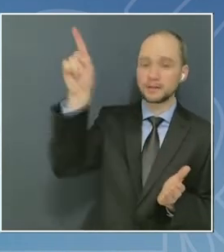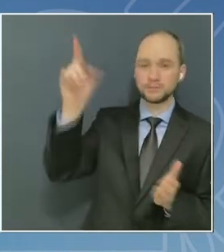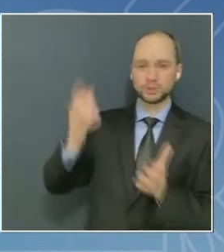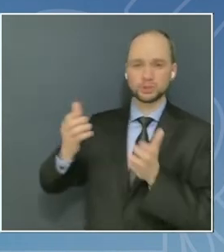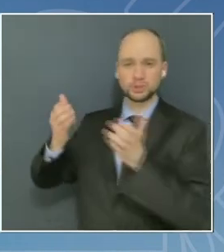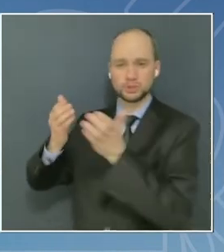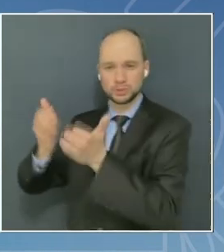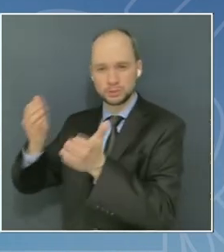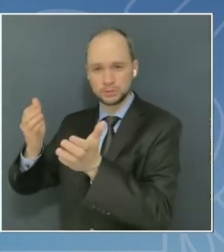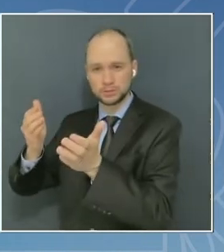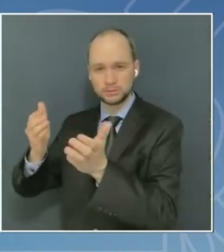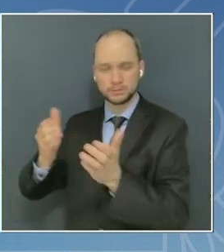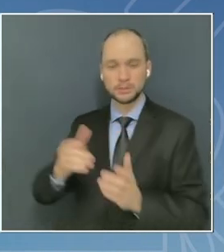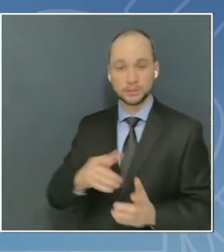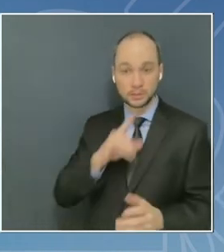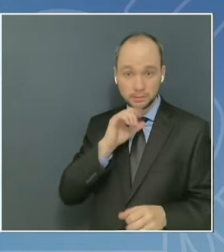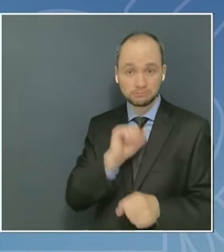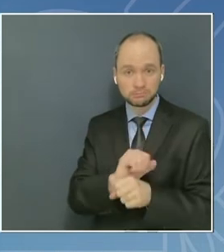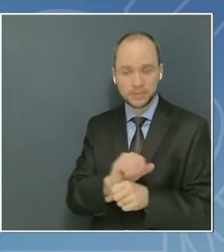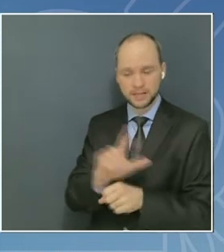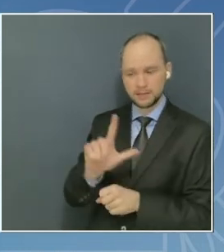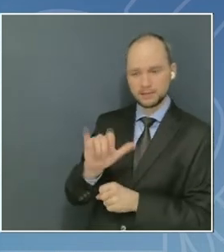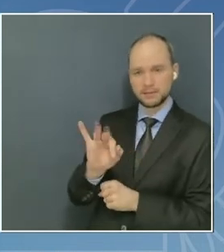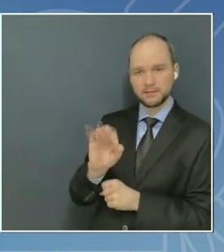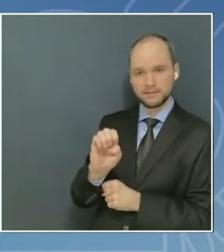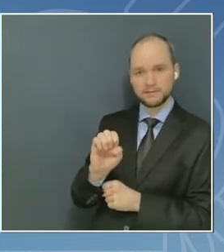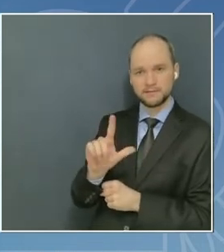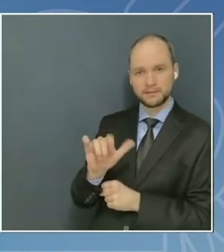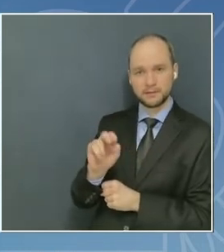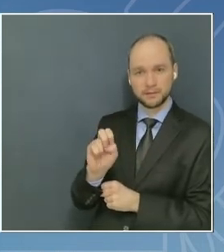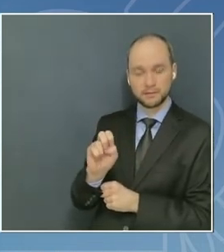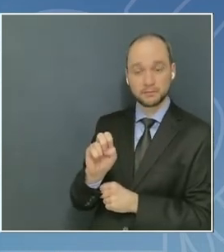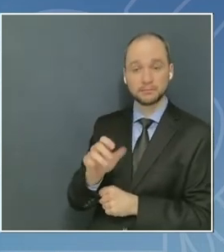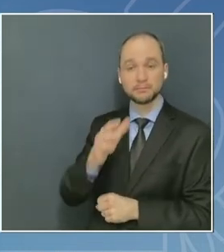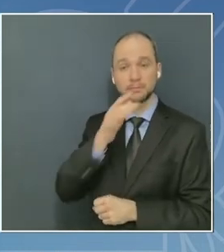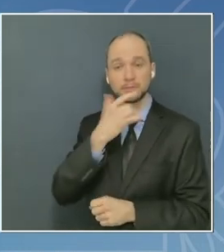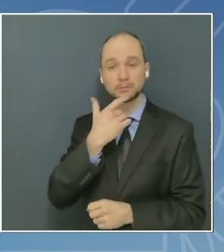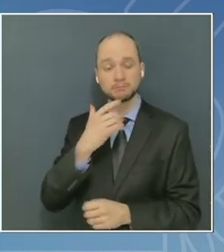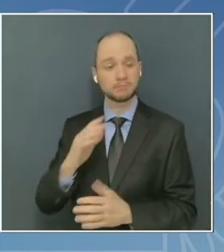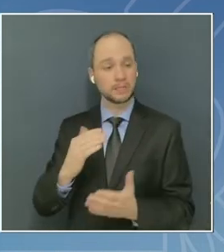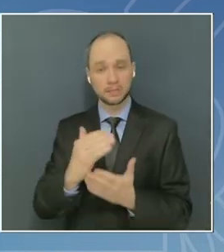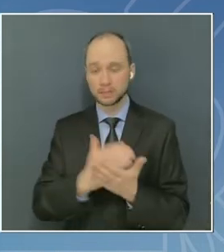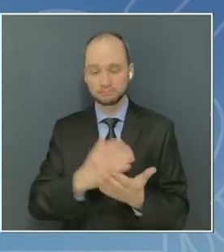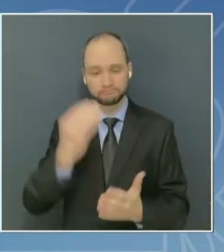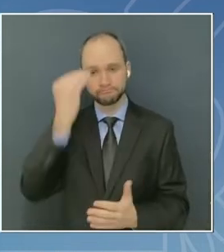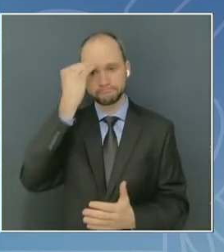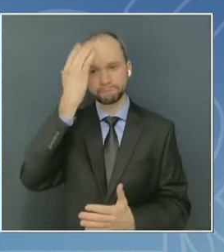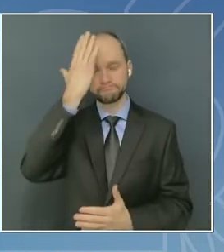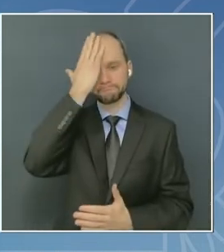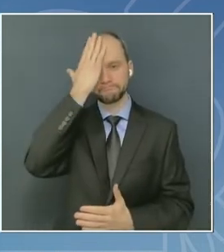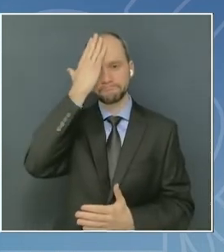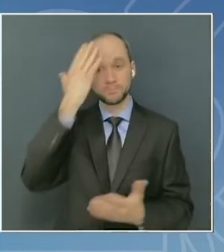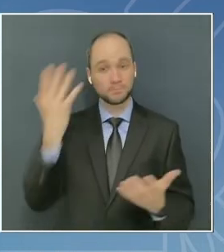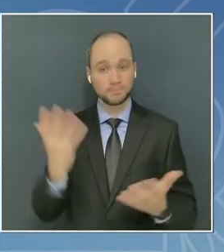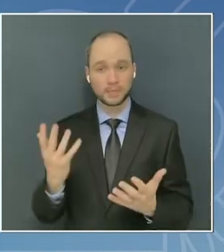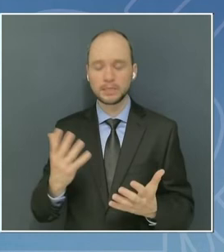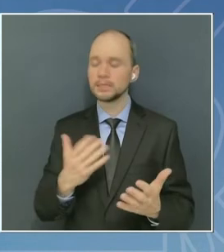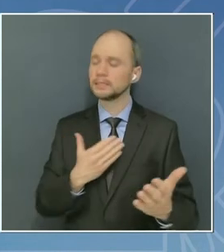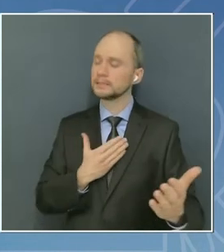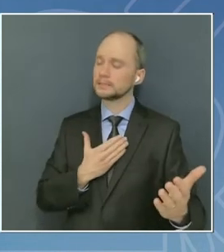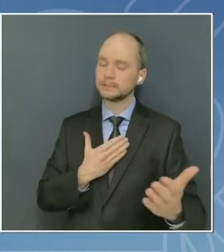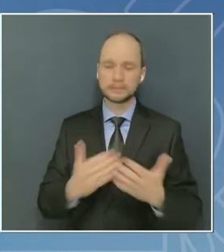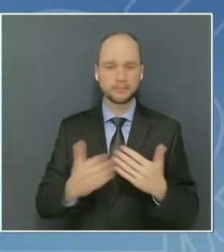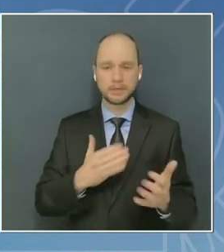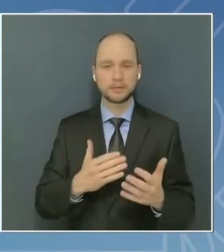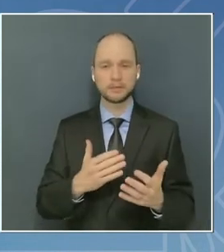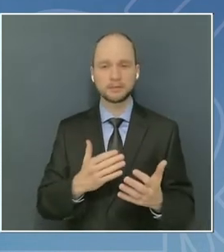she says that the lesson is that no matter how scary it is, the faith in what lies